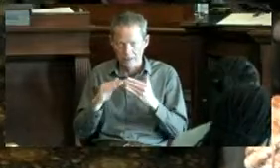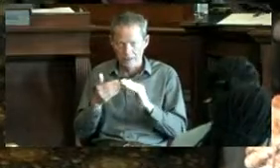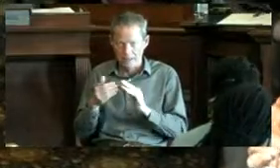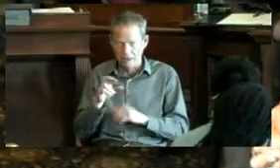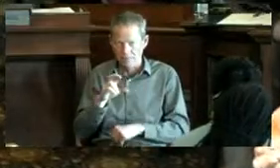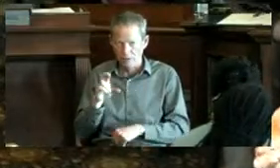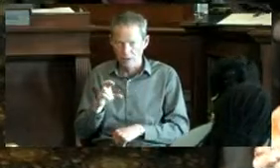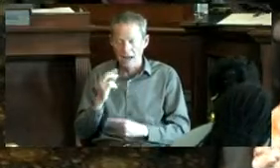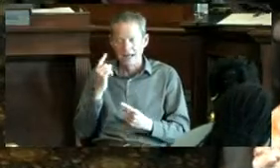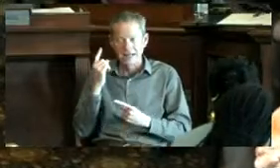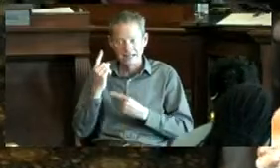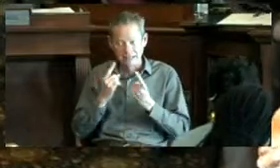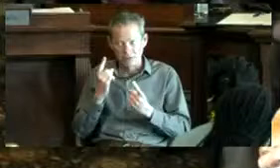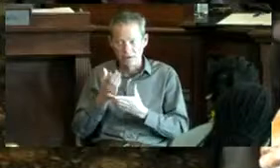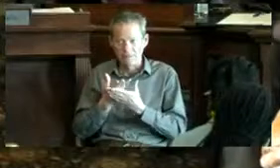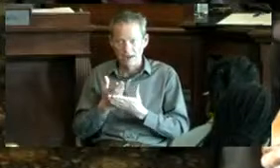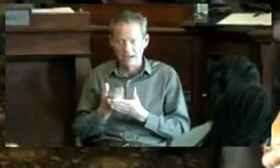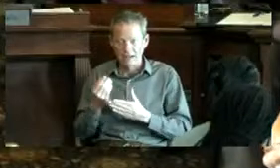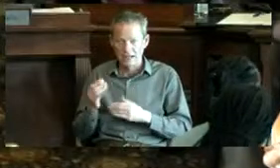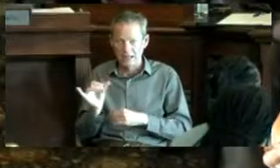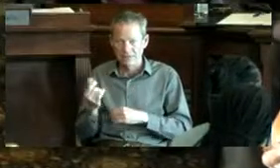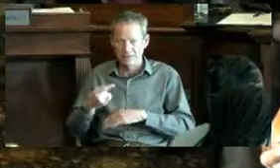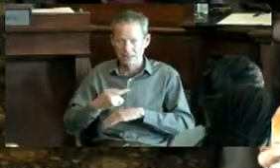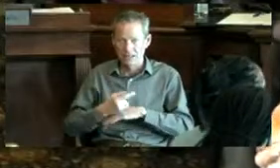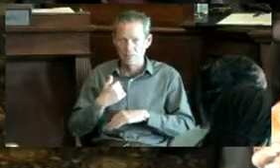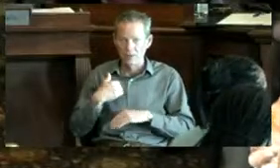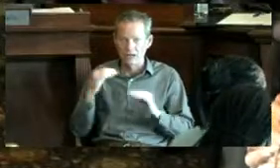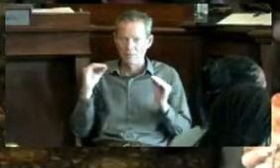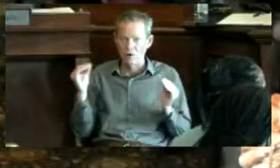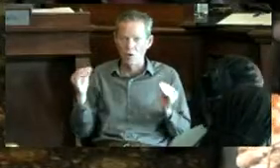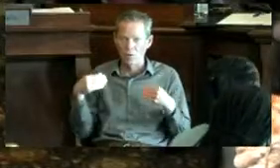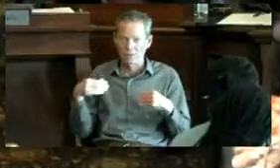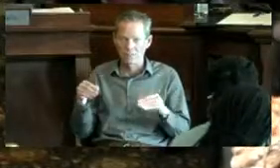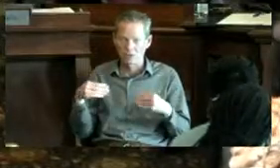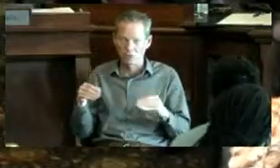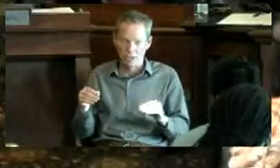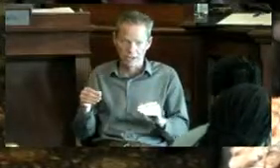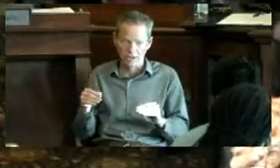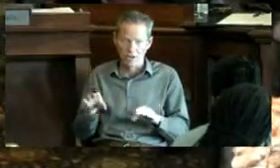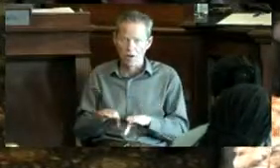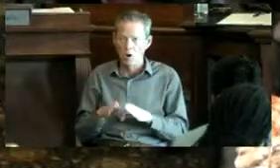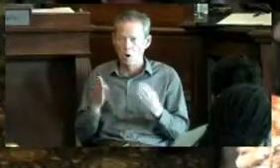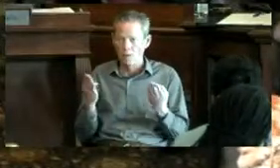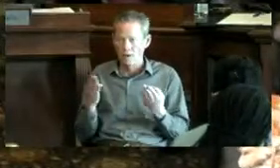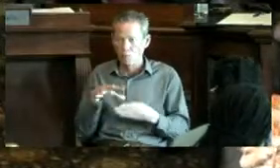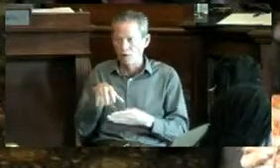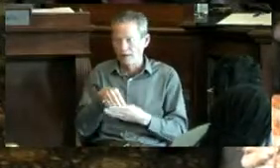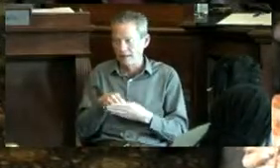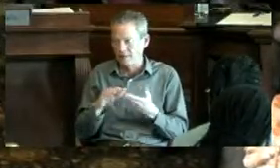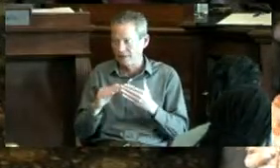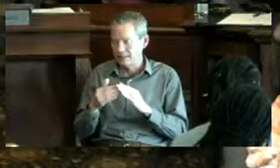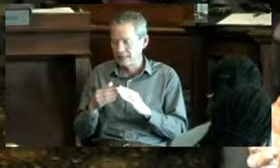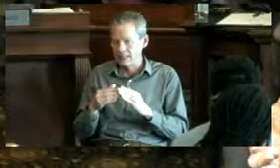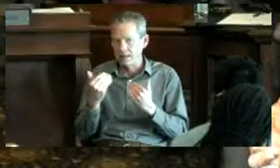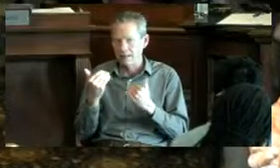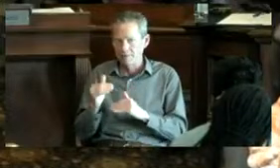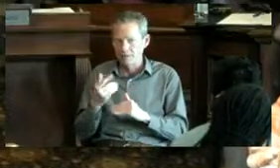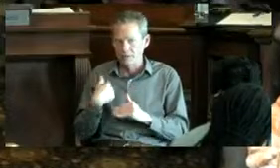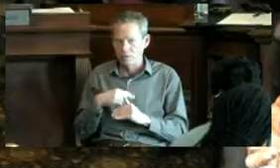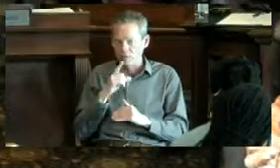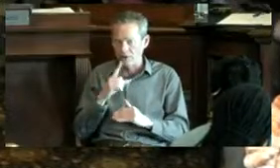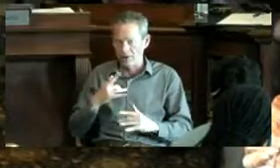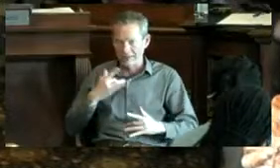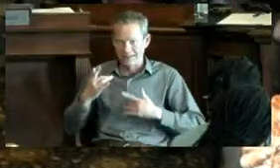Rochester, considering the fact that as of today, we do not have a dispensary open up within the city limits. So we're